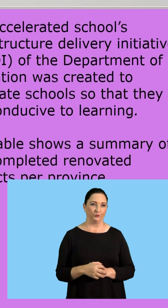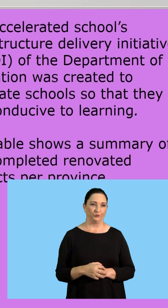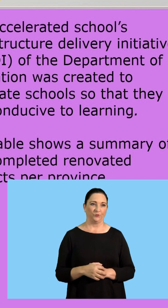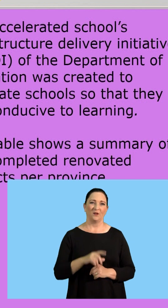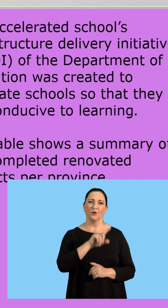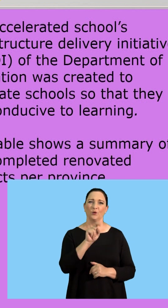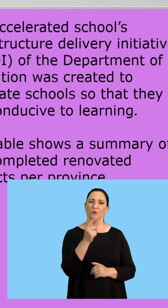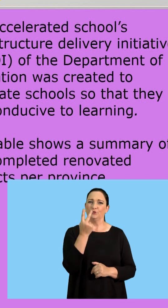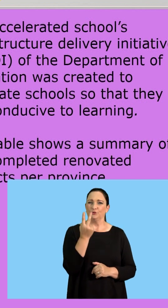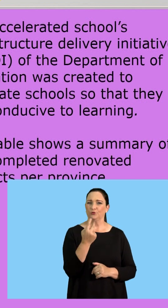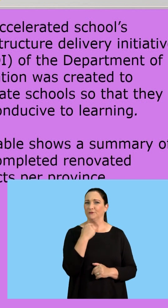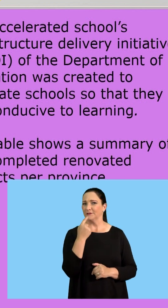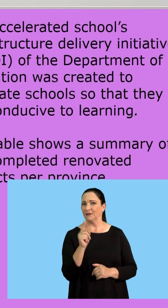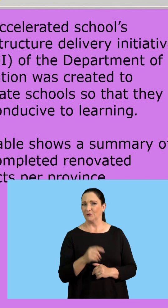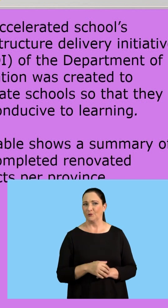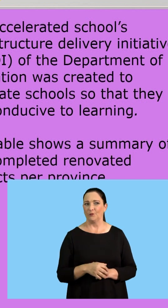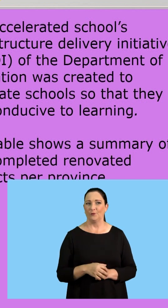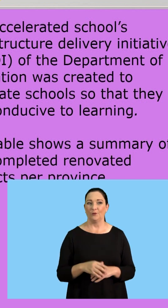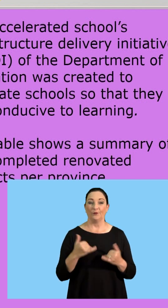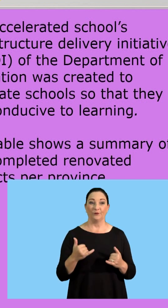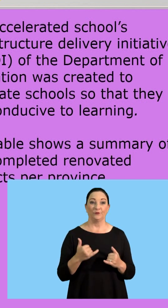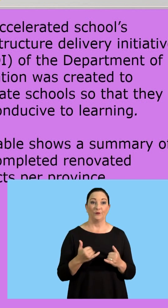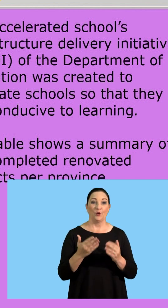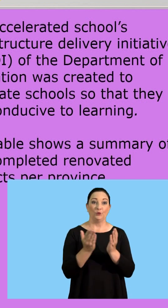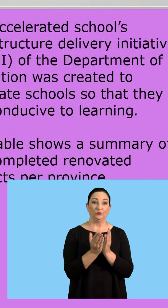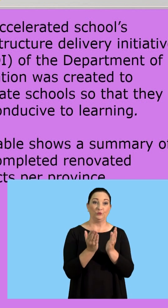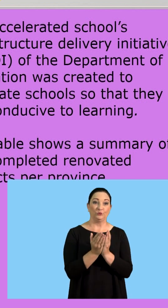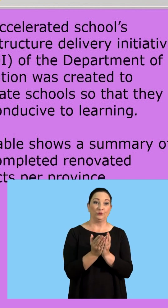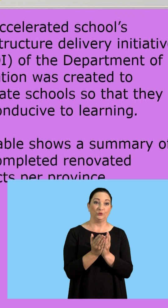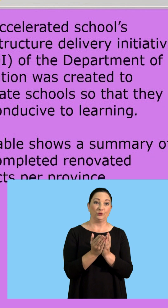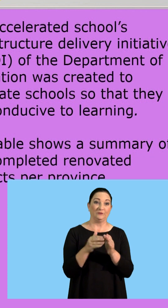question number 2. At question number 2, I'm saying the